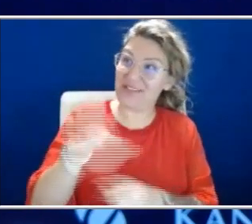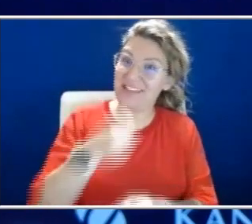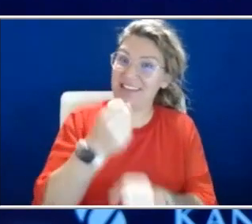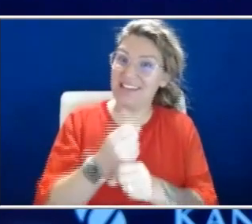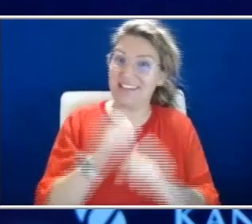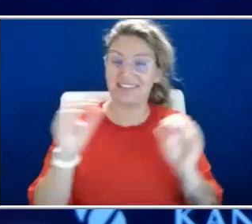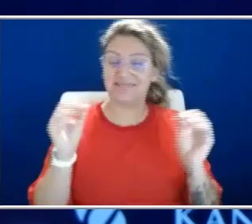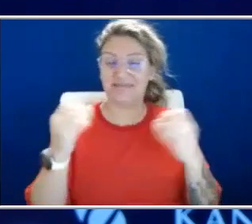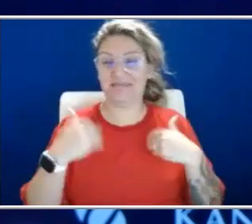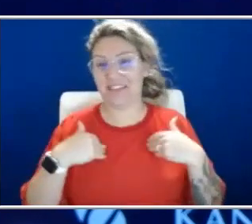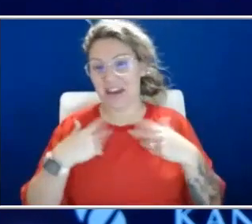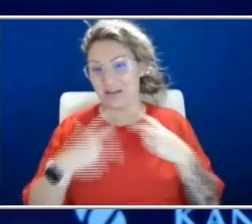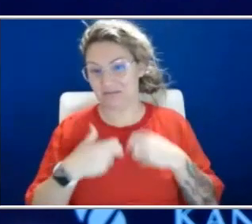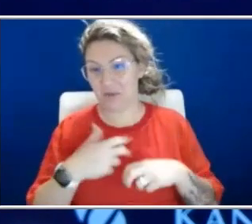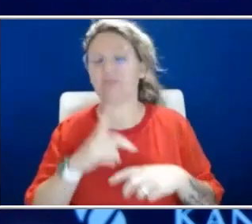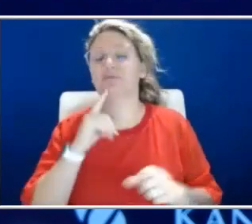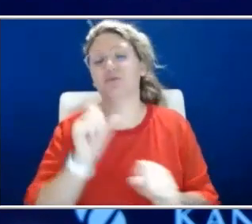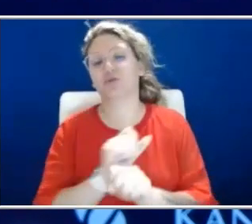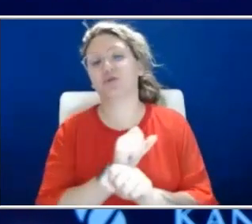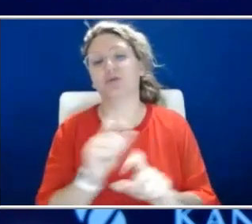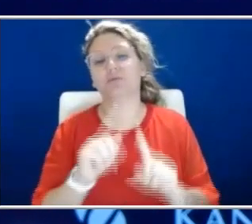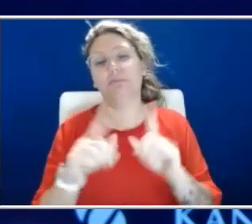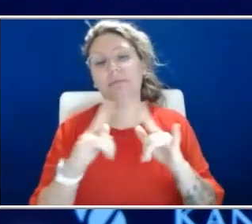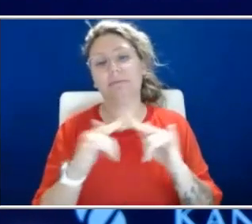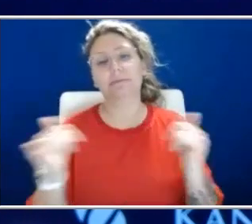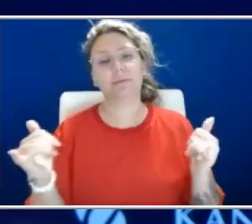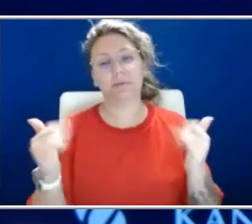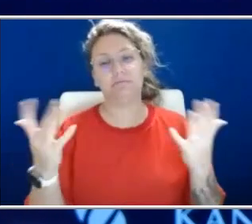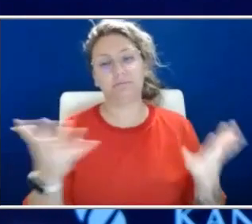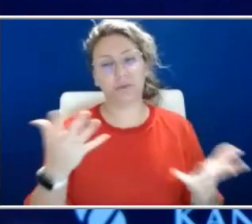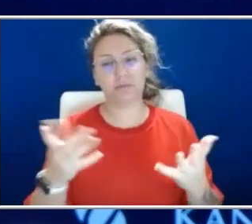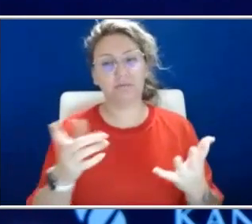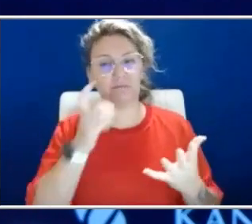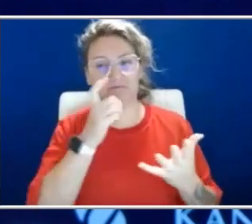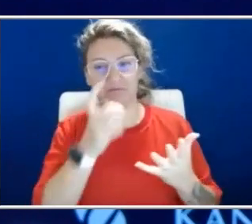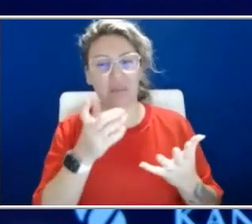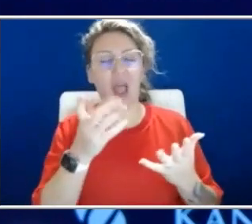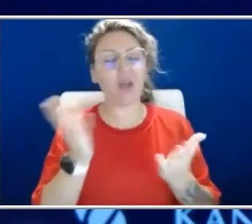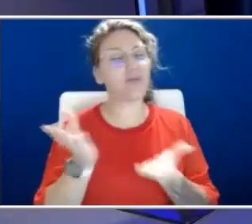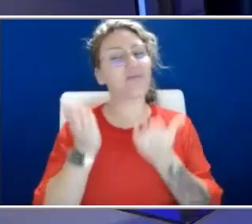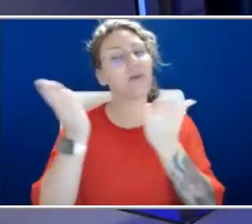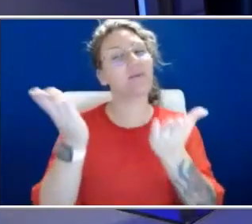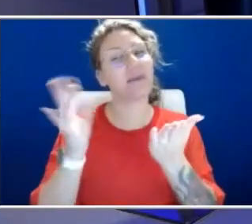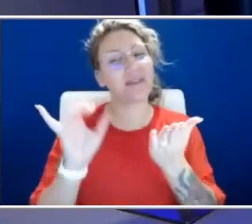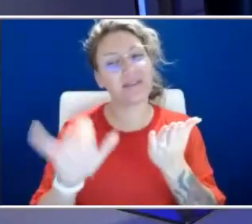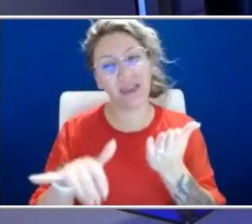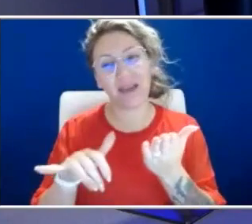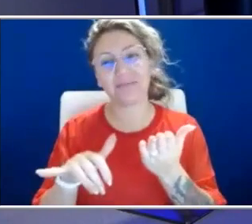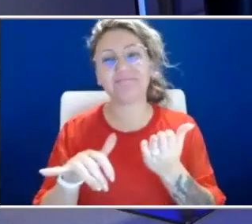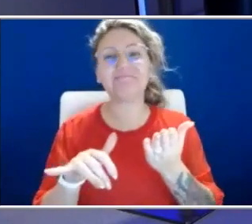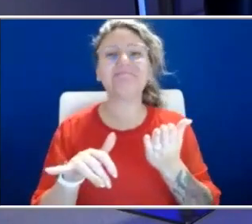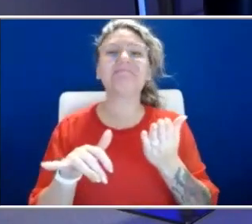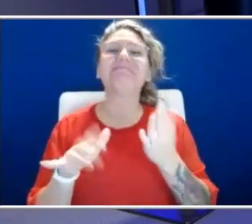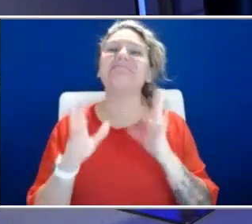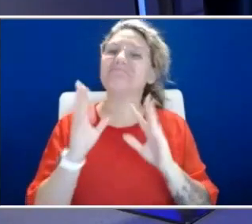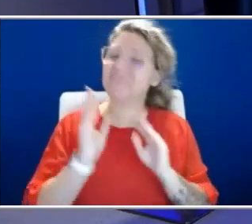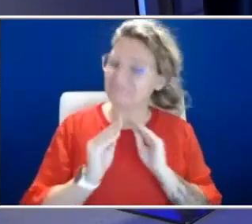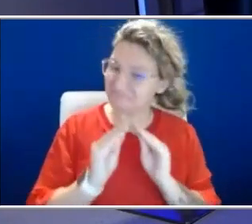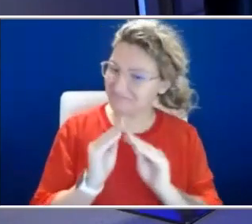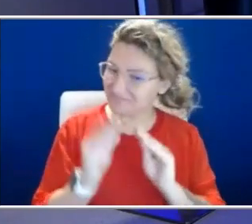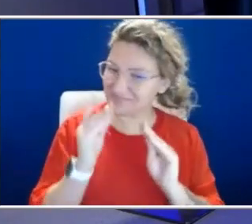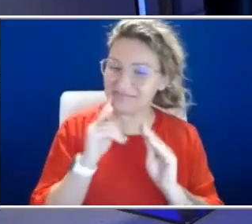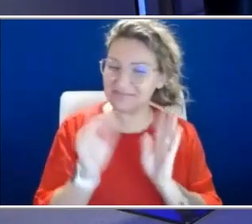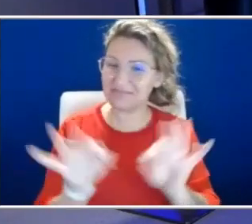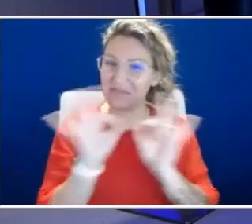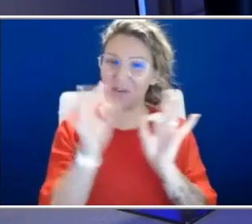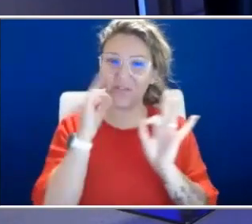sure. Right. But at the same time, I think You wouldn't prescribe that? I would not. Okay. Maintenance is important. For everything, your car,